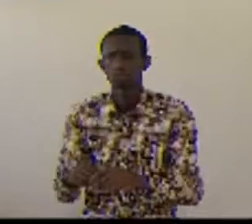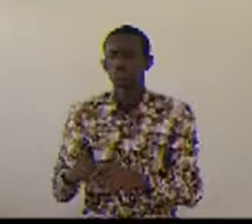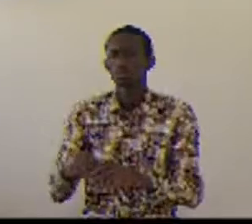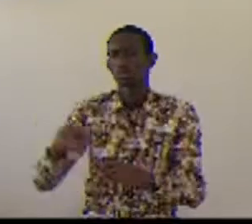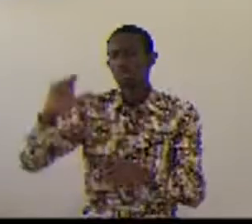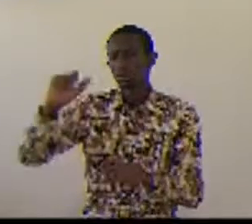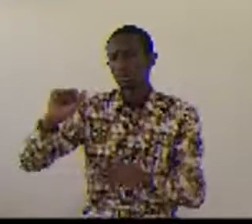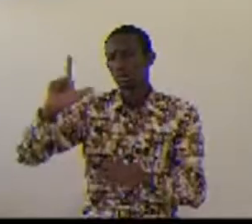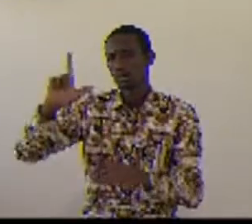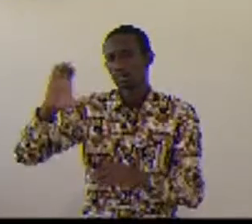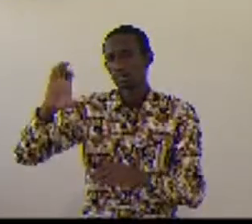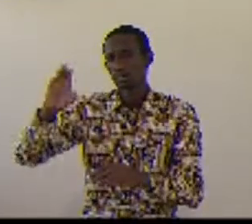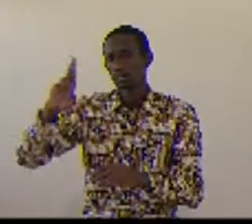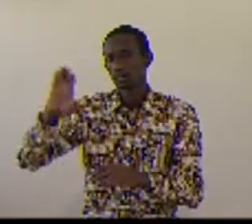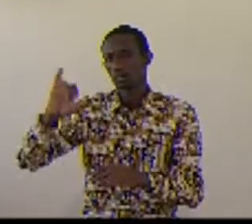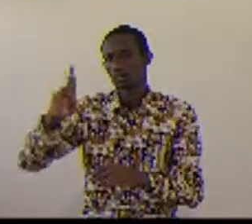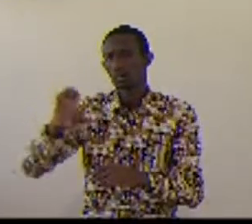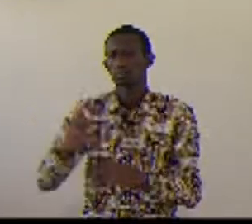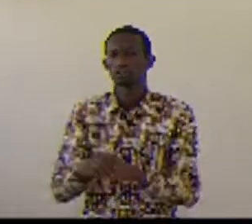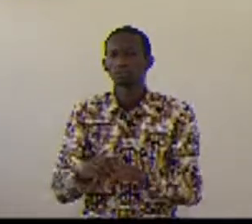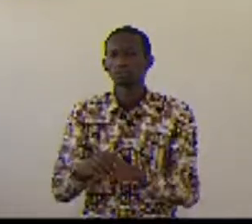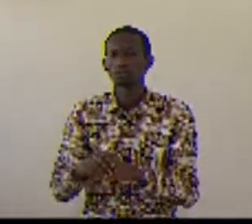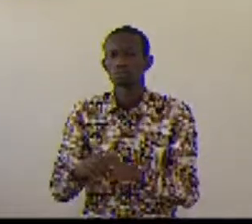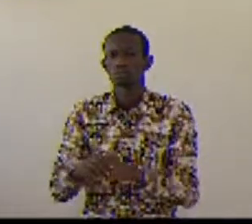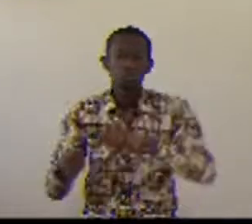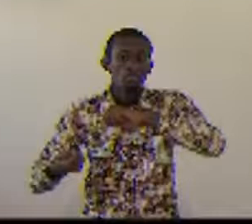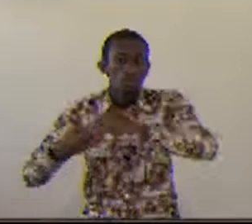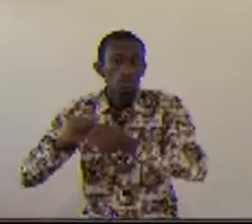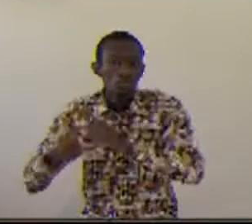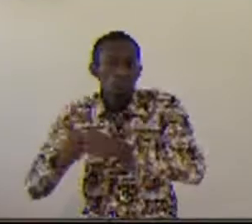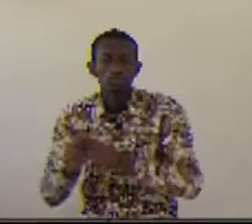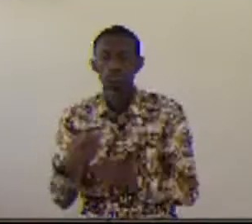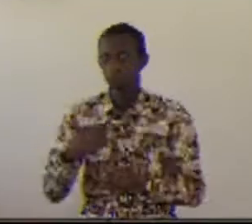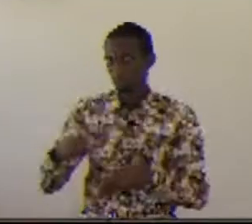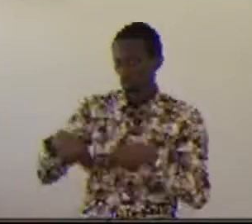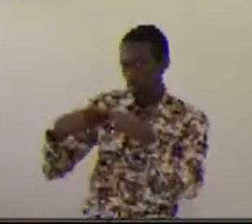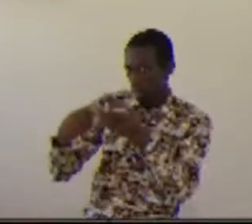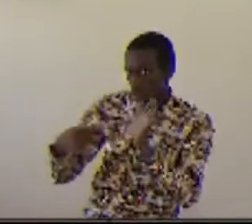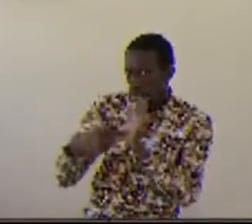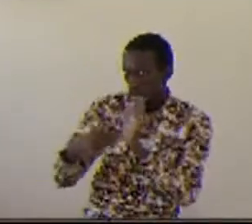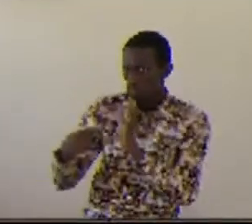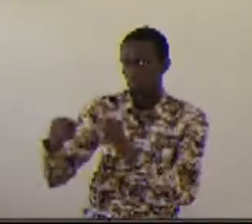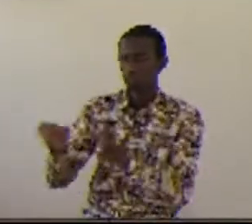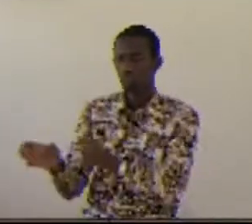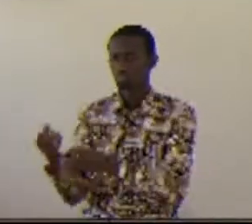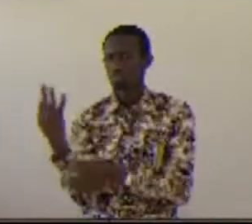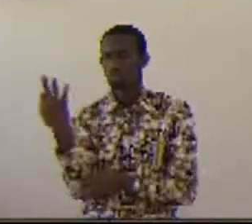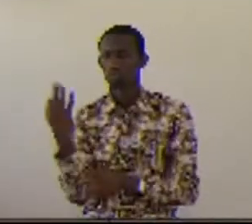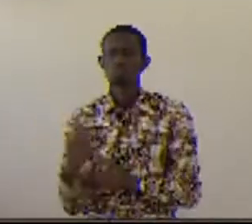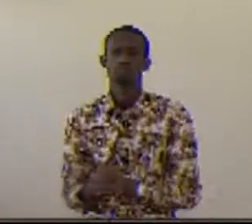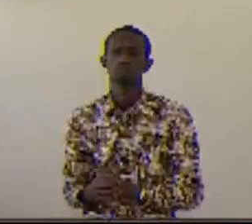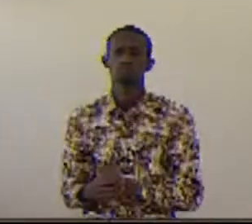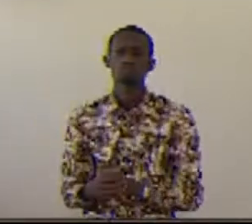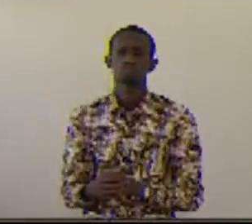number 1. We have given the example of group number 2. So how do you think it will be in the group